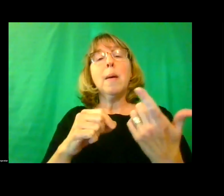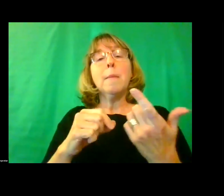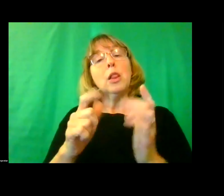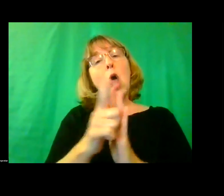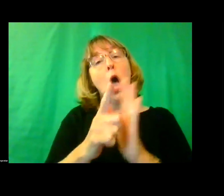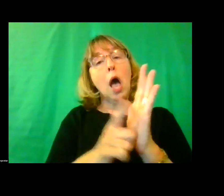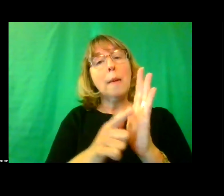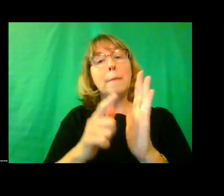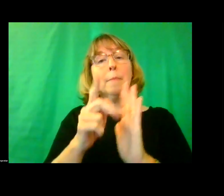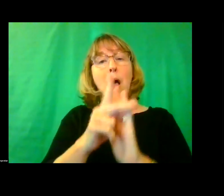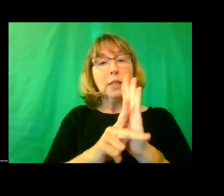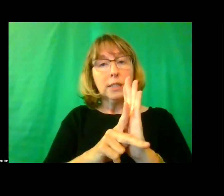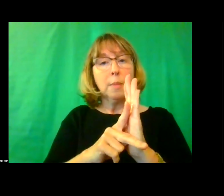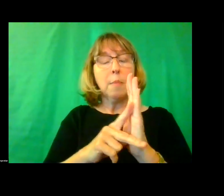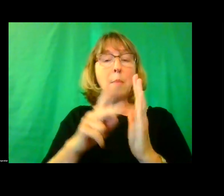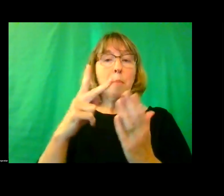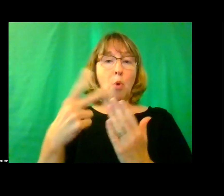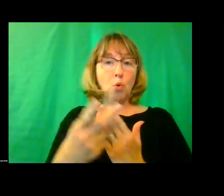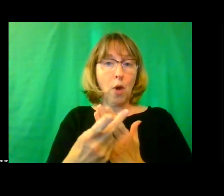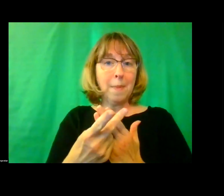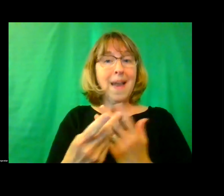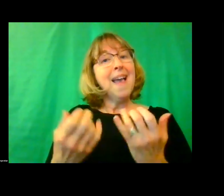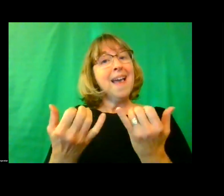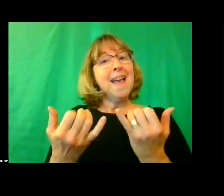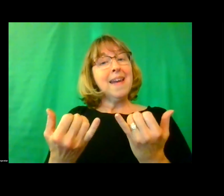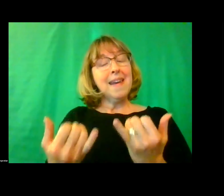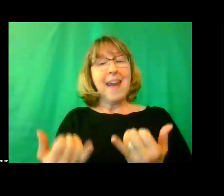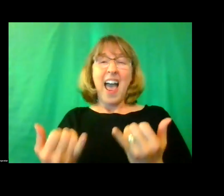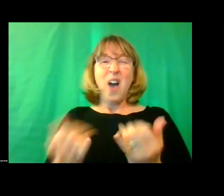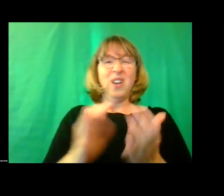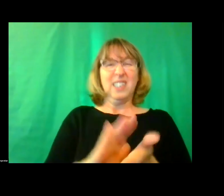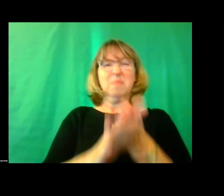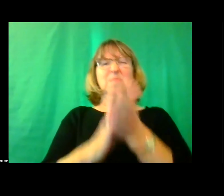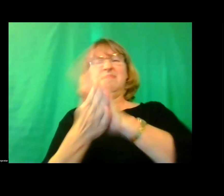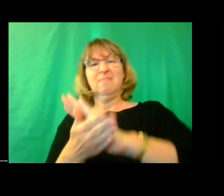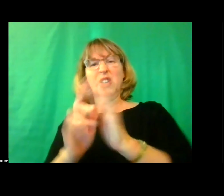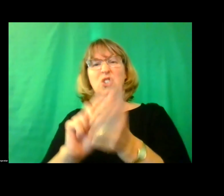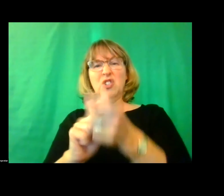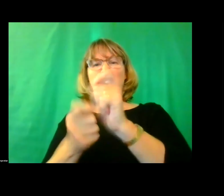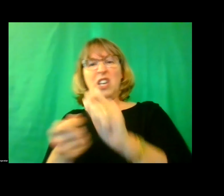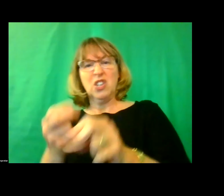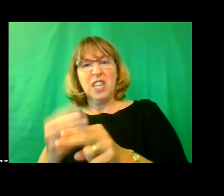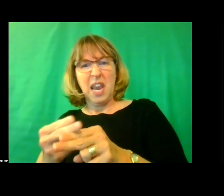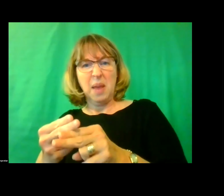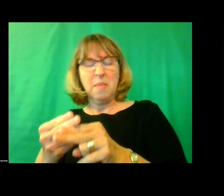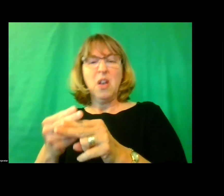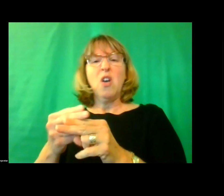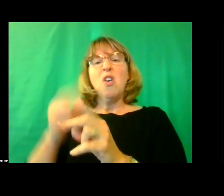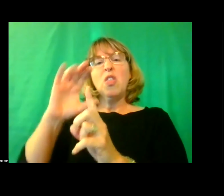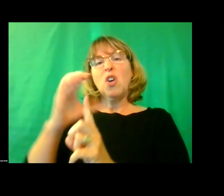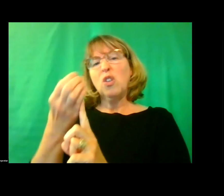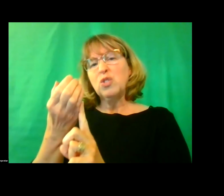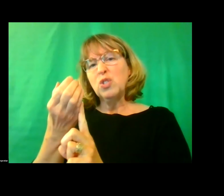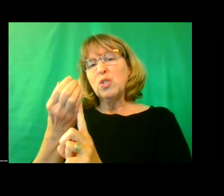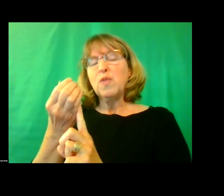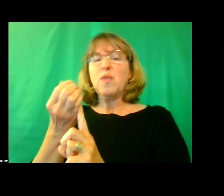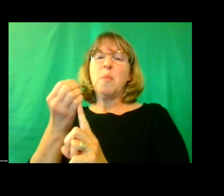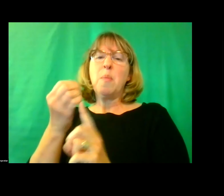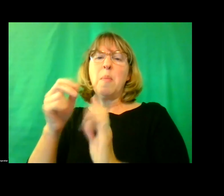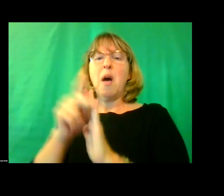now the Cornell University Institute for Internet Culture, Policy, and Law. And now I will turn the program over